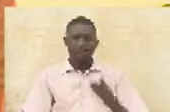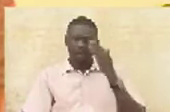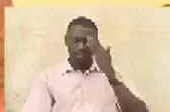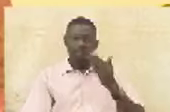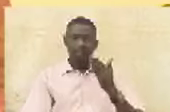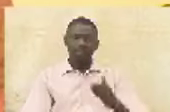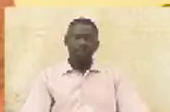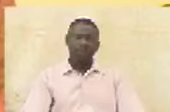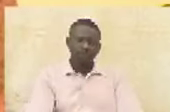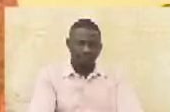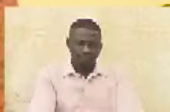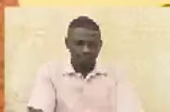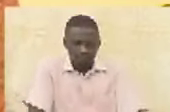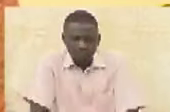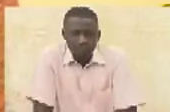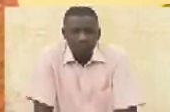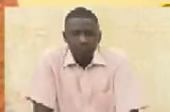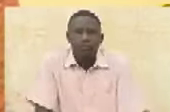Abarka.